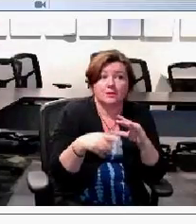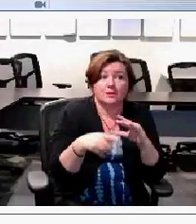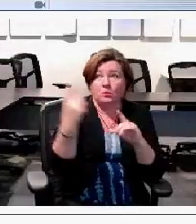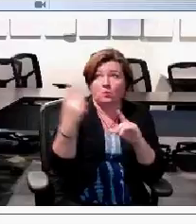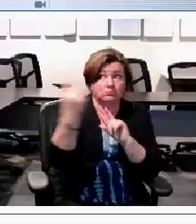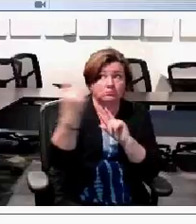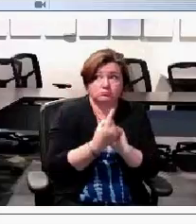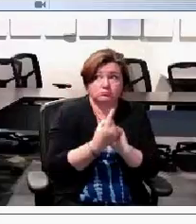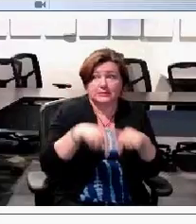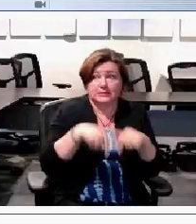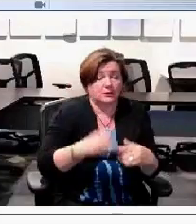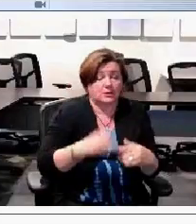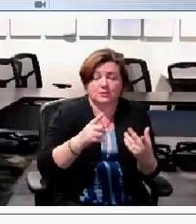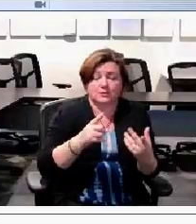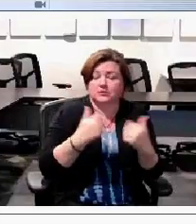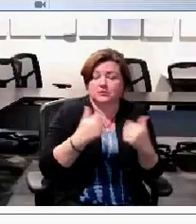when it's possible.